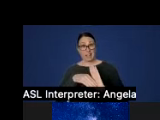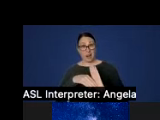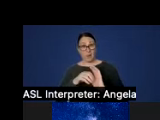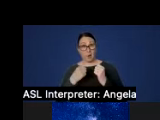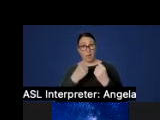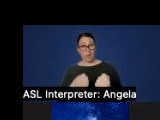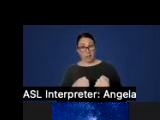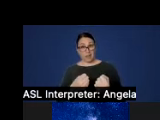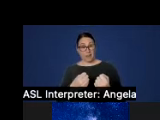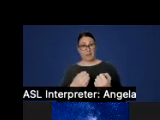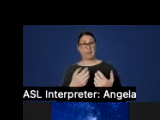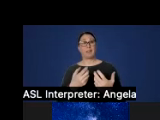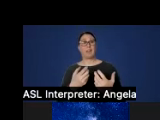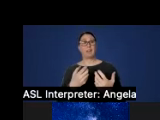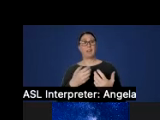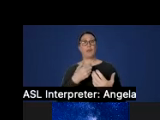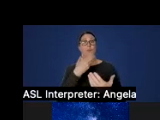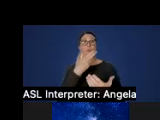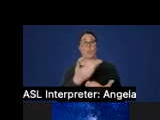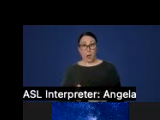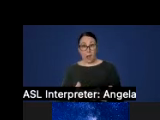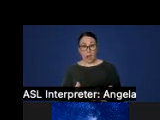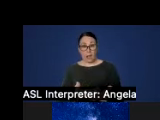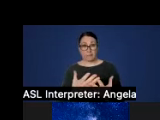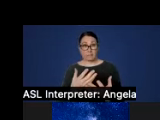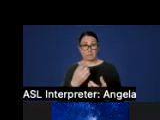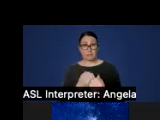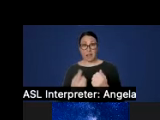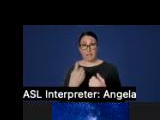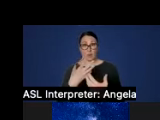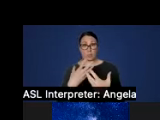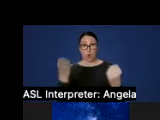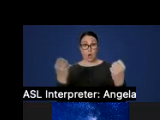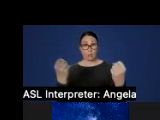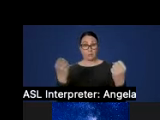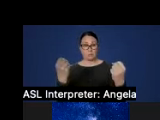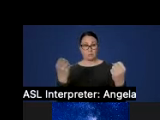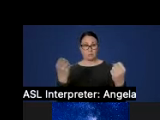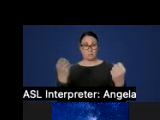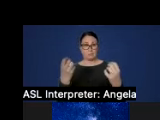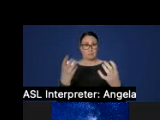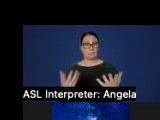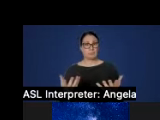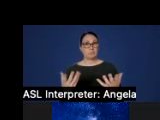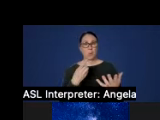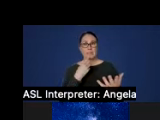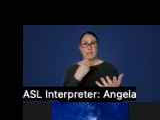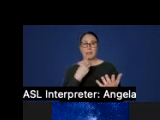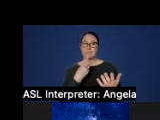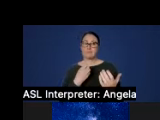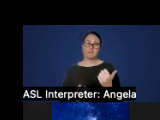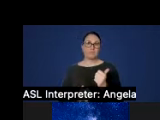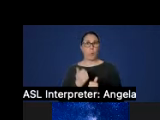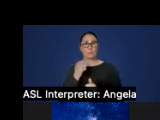gets there, everything is gone, or everybody's gone. You know, and so he said on there, like the majority of his shift,